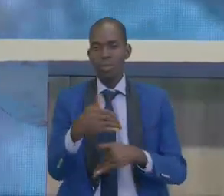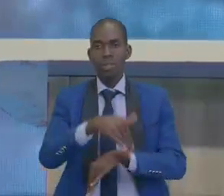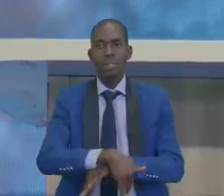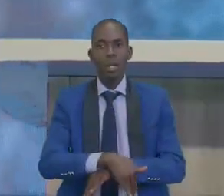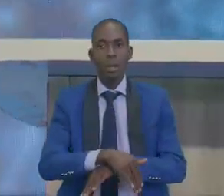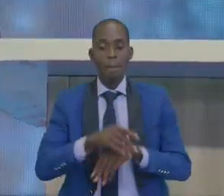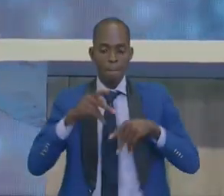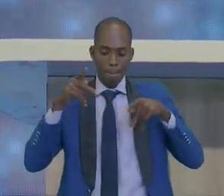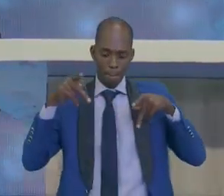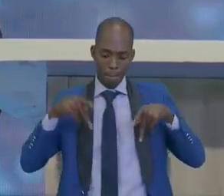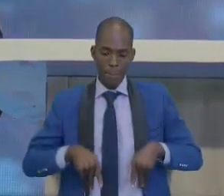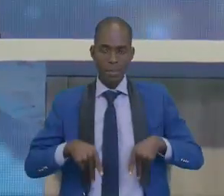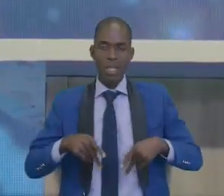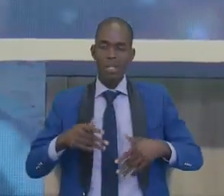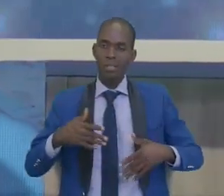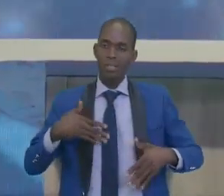personal joy,